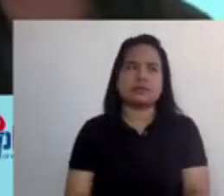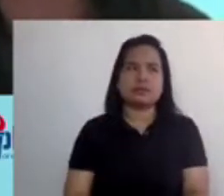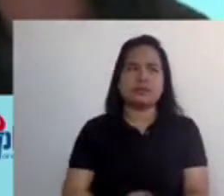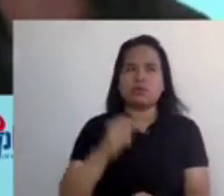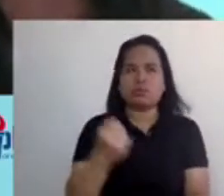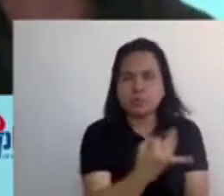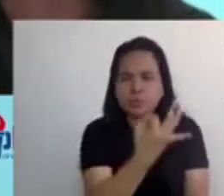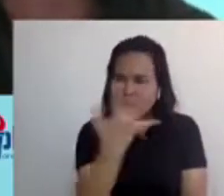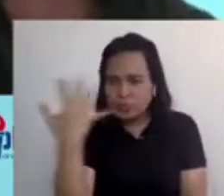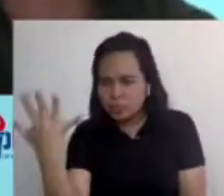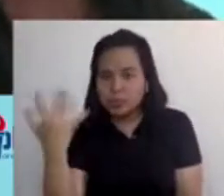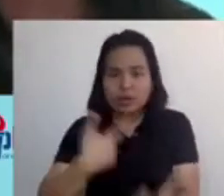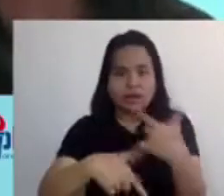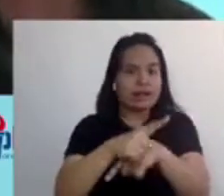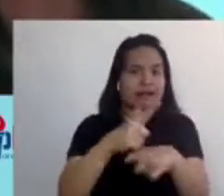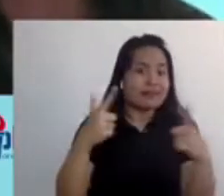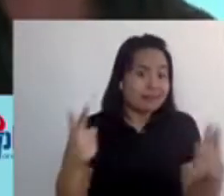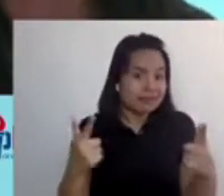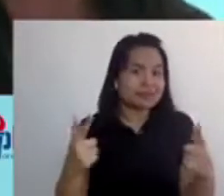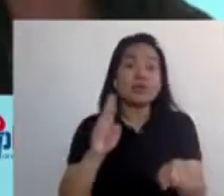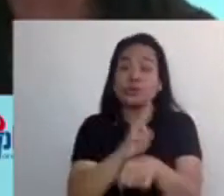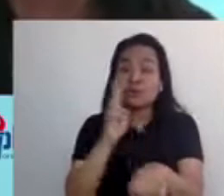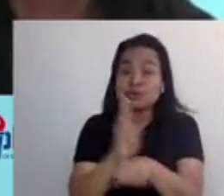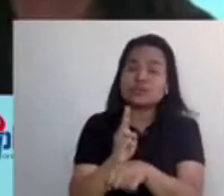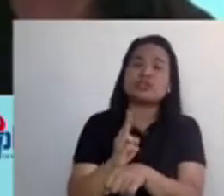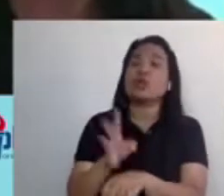that you speak whenever you do